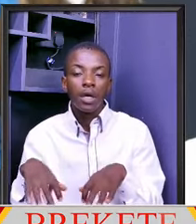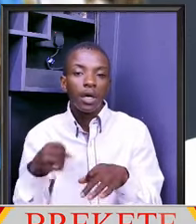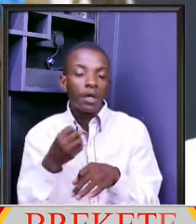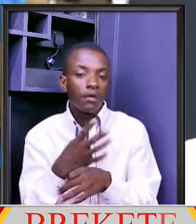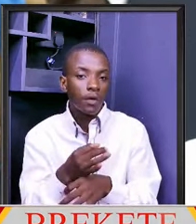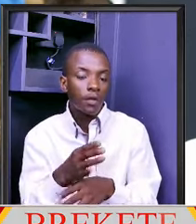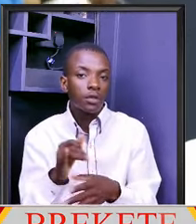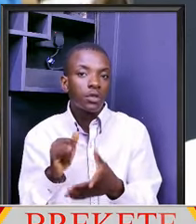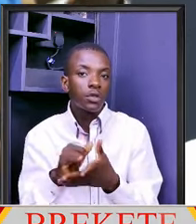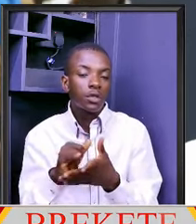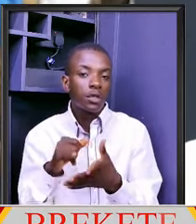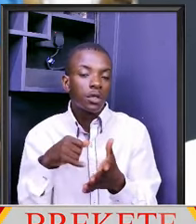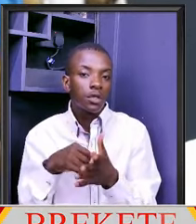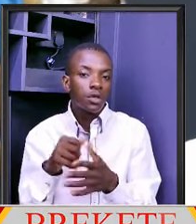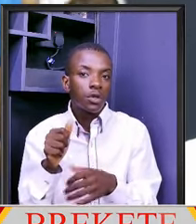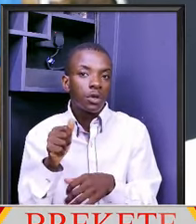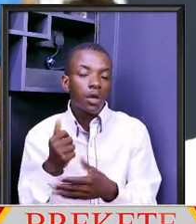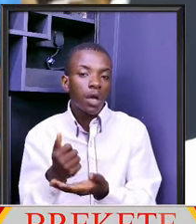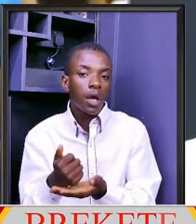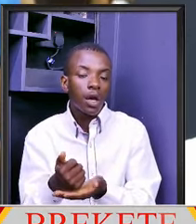advice,